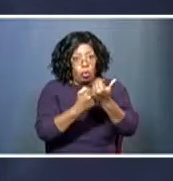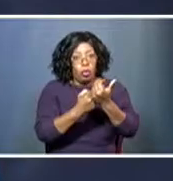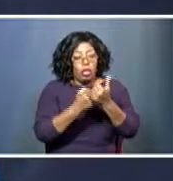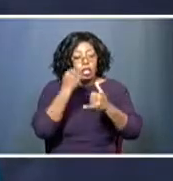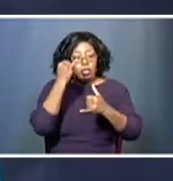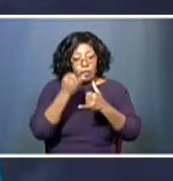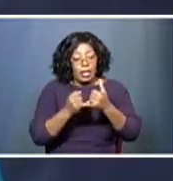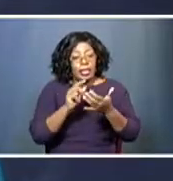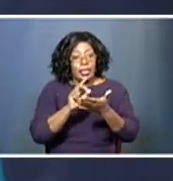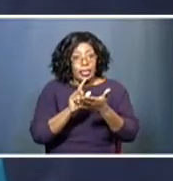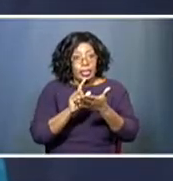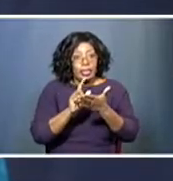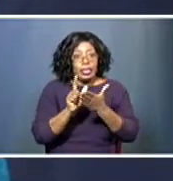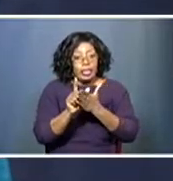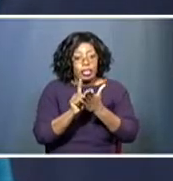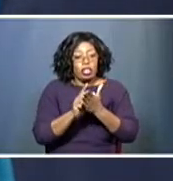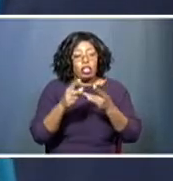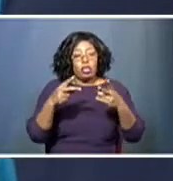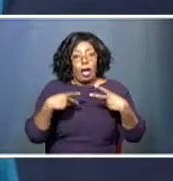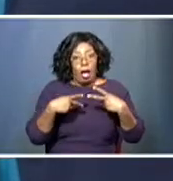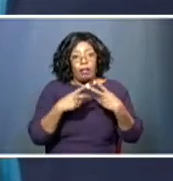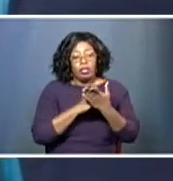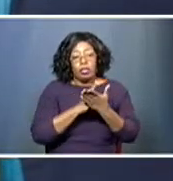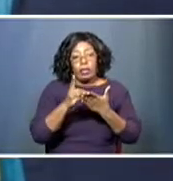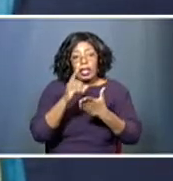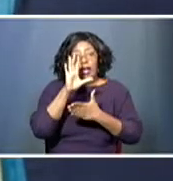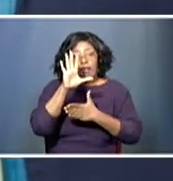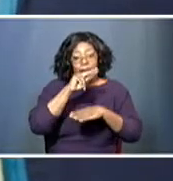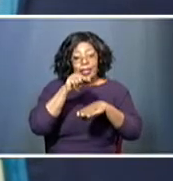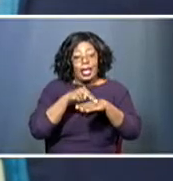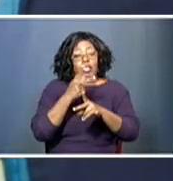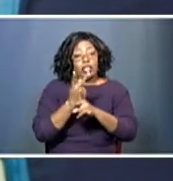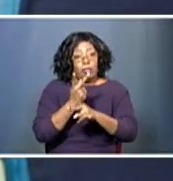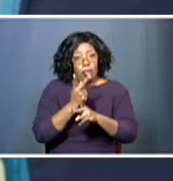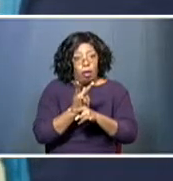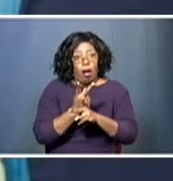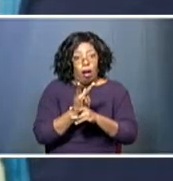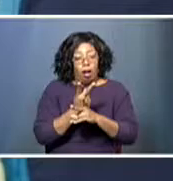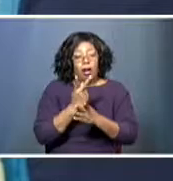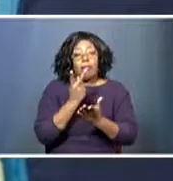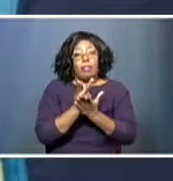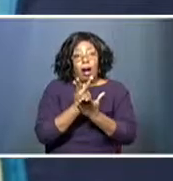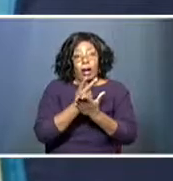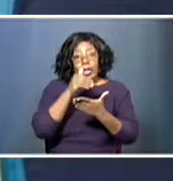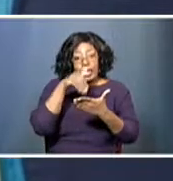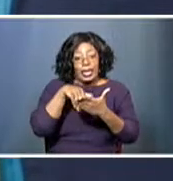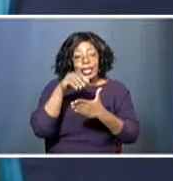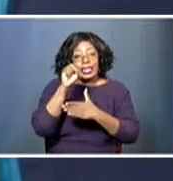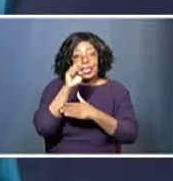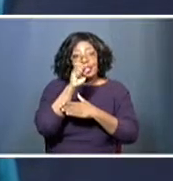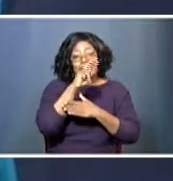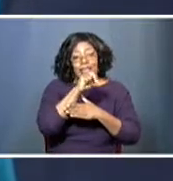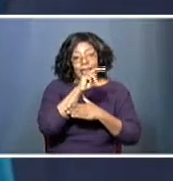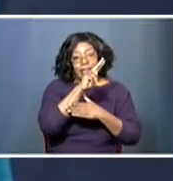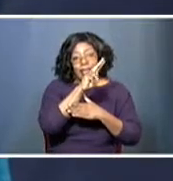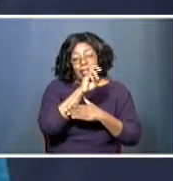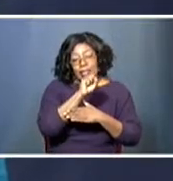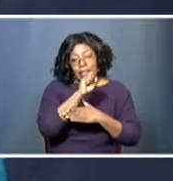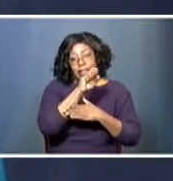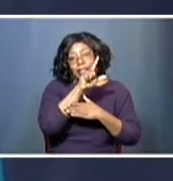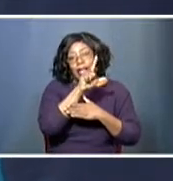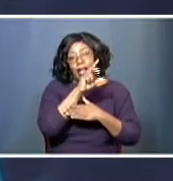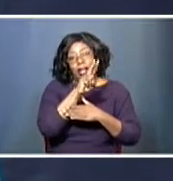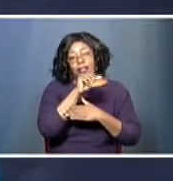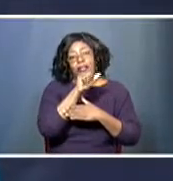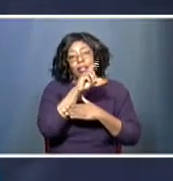create 5 national parks in San Salvador, which BNT representatives acknowledge would have a positive impact on that